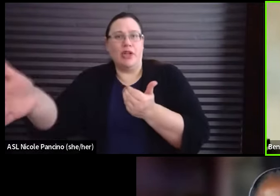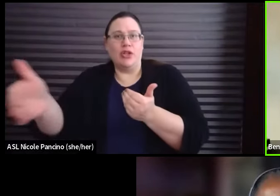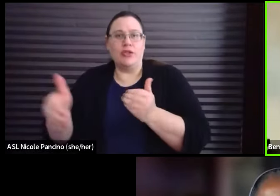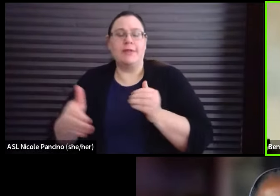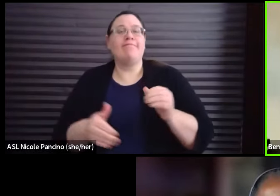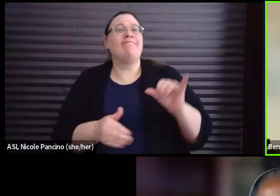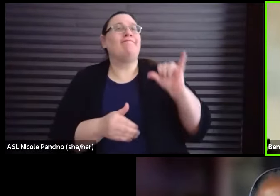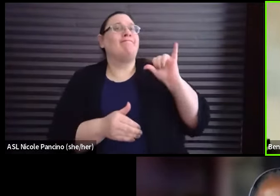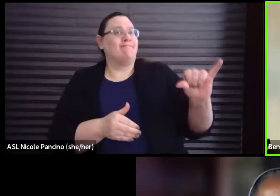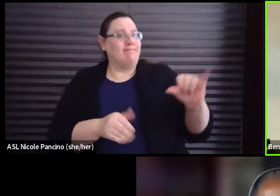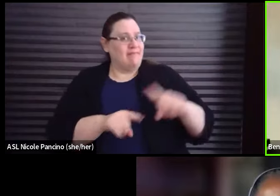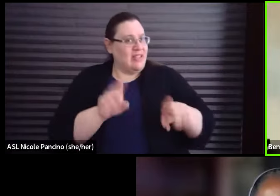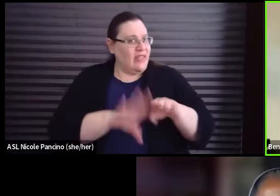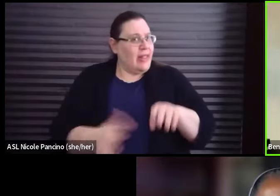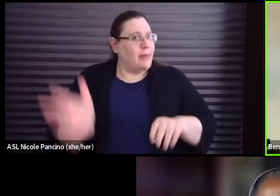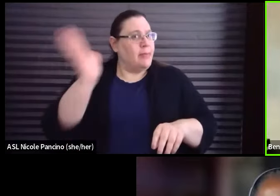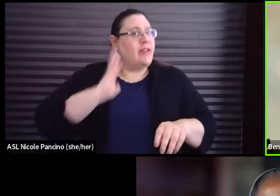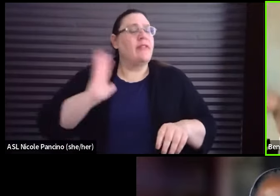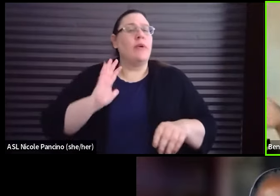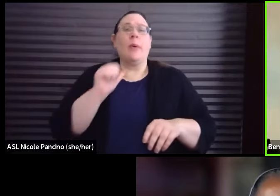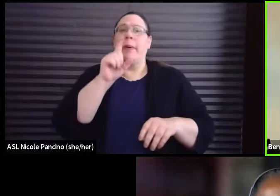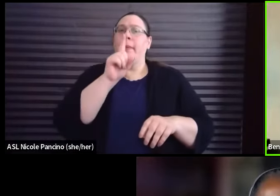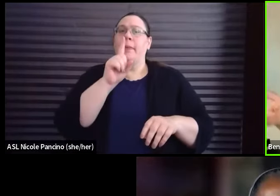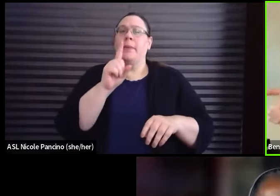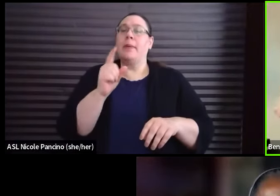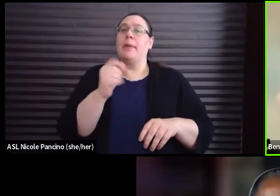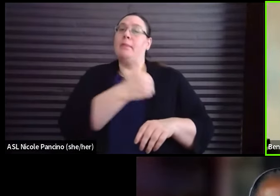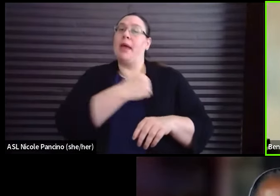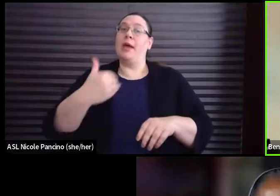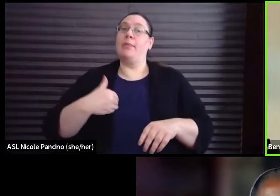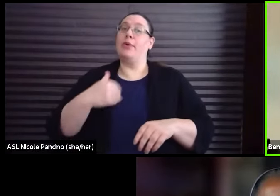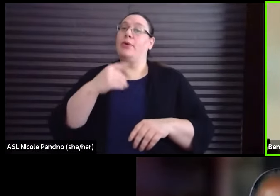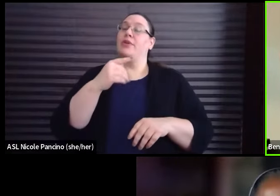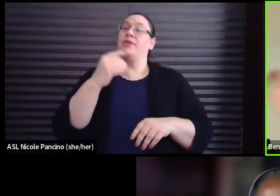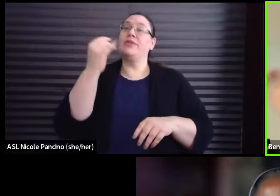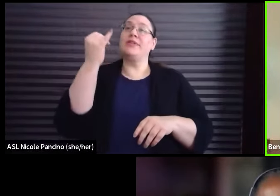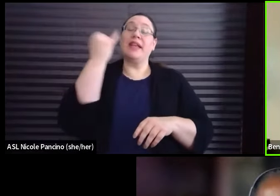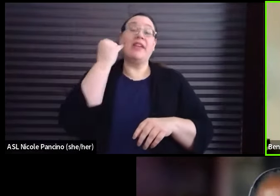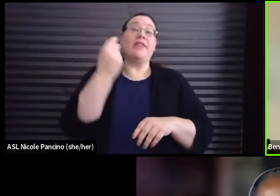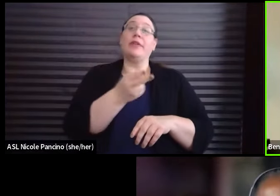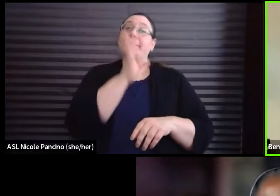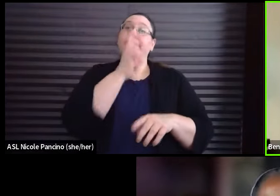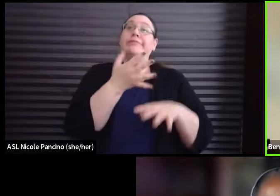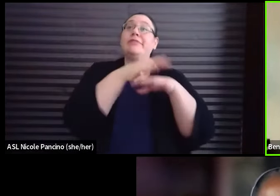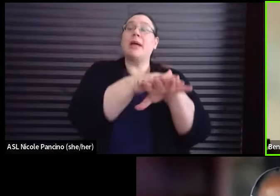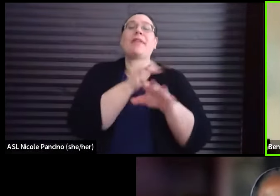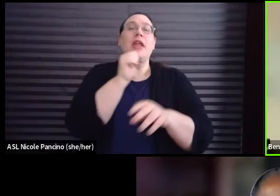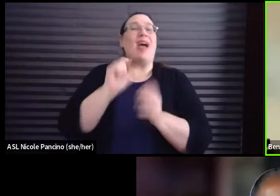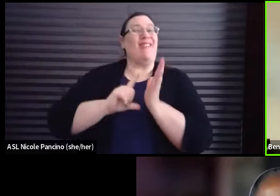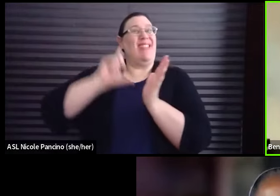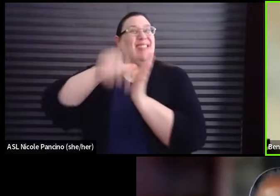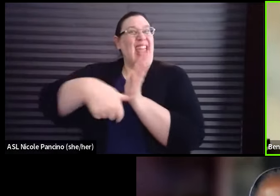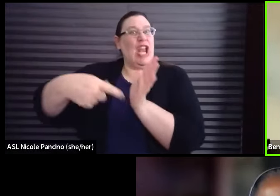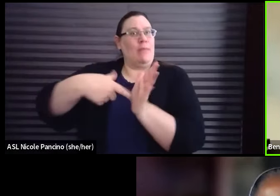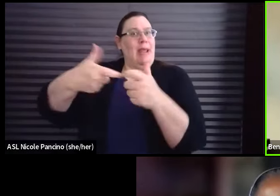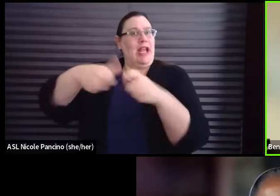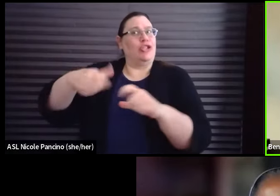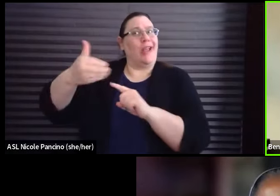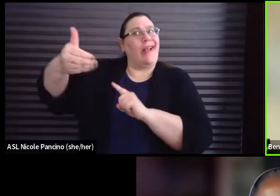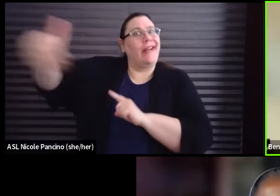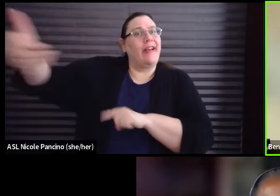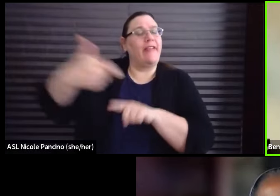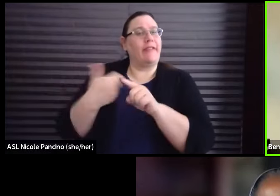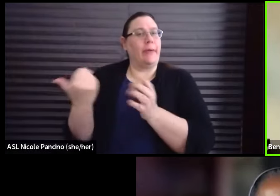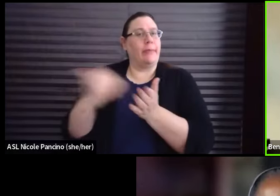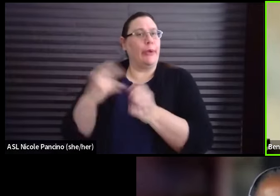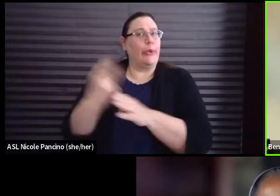members who work these dubbing projects won't see future residual checks. It's typically baked in as an additional